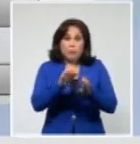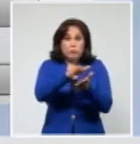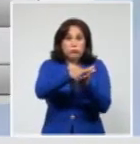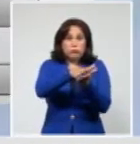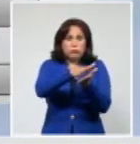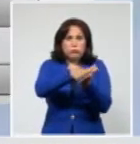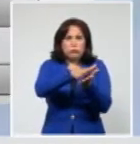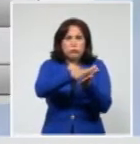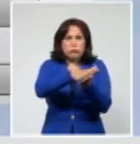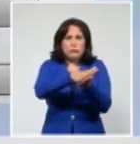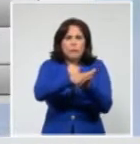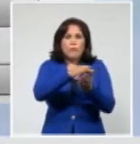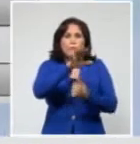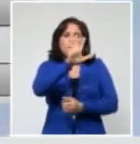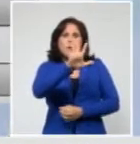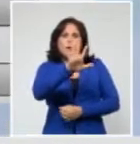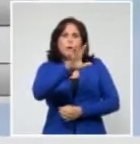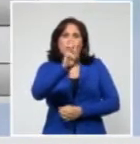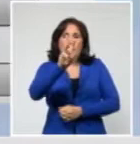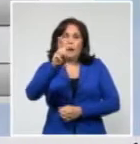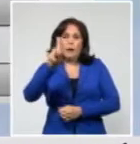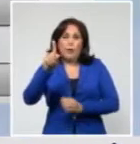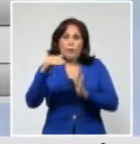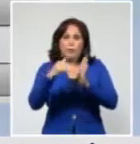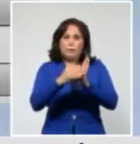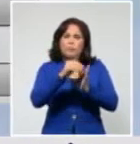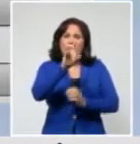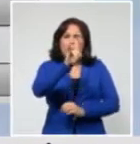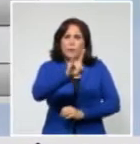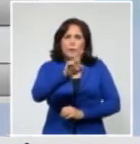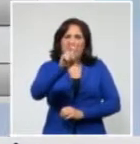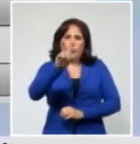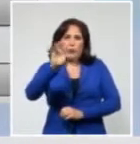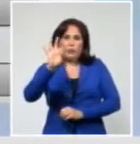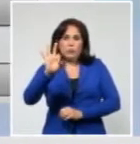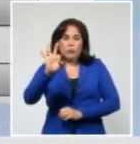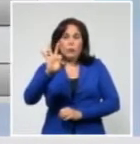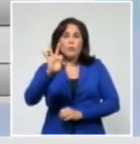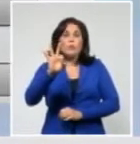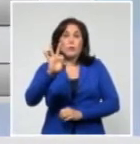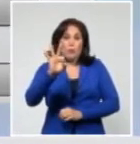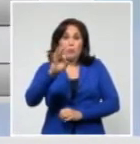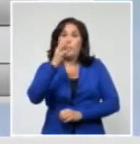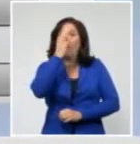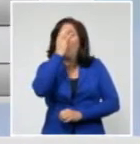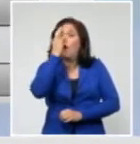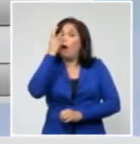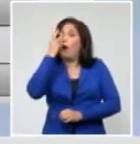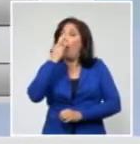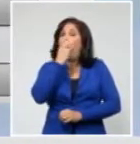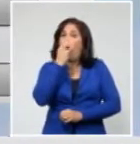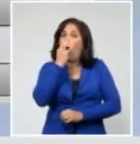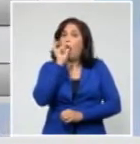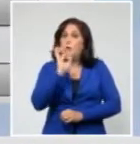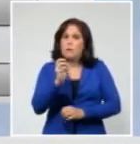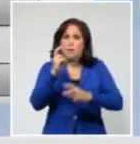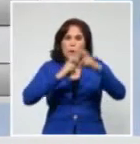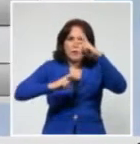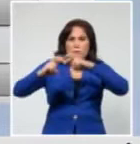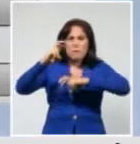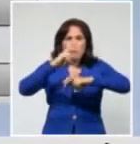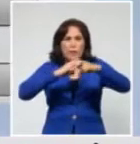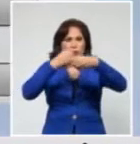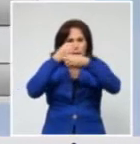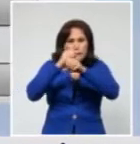7,554 samples processed, 51 tested positive for COVID-19. This brings the total number